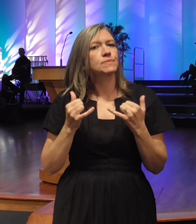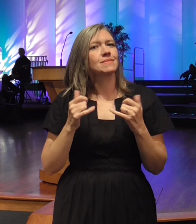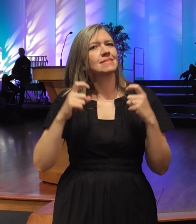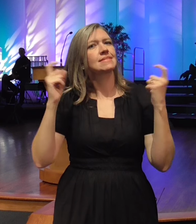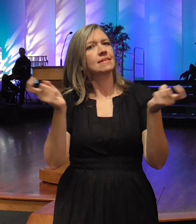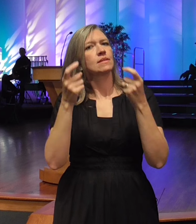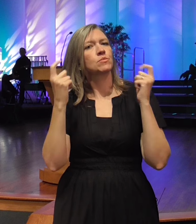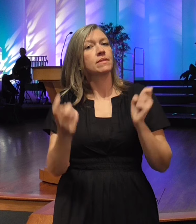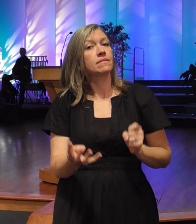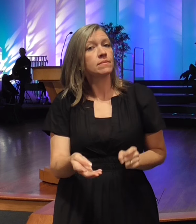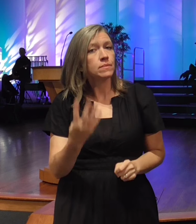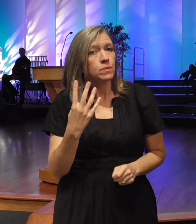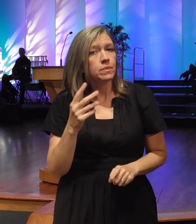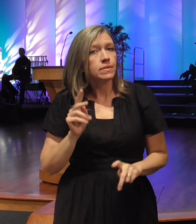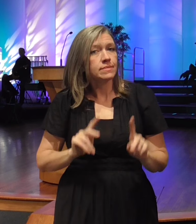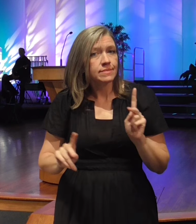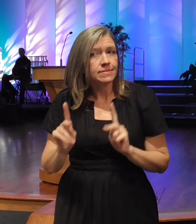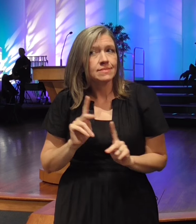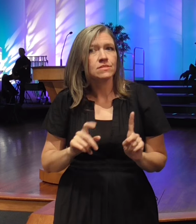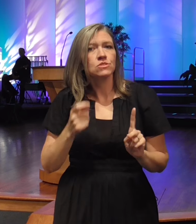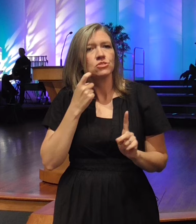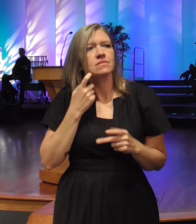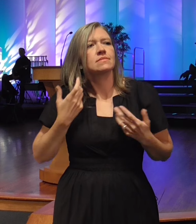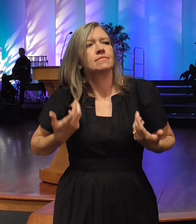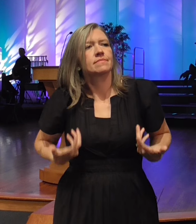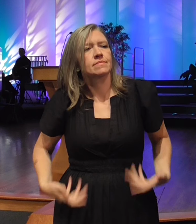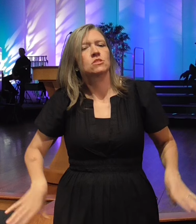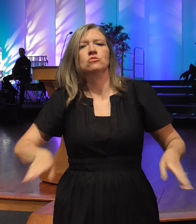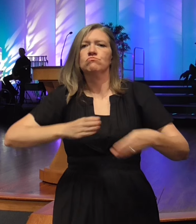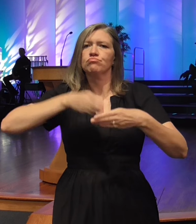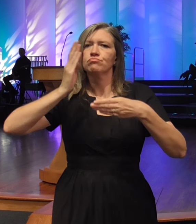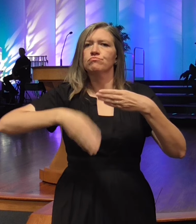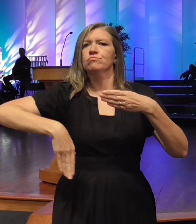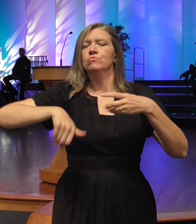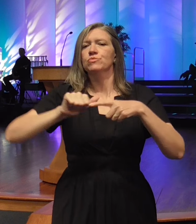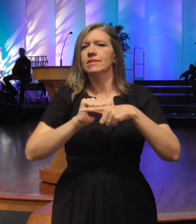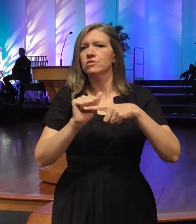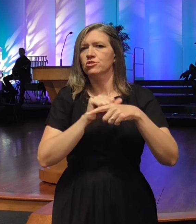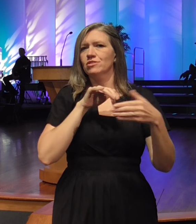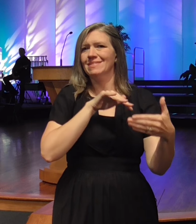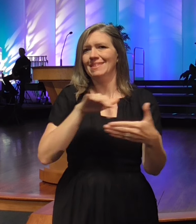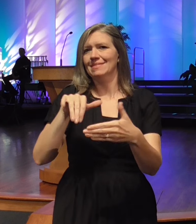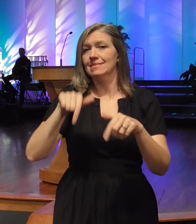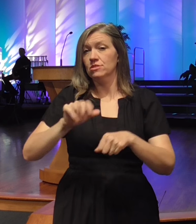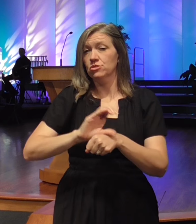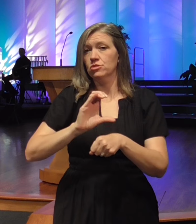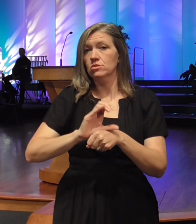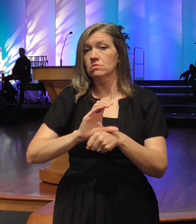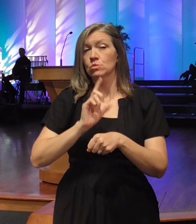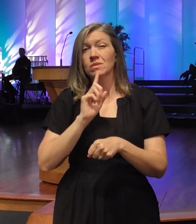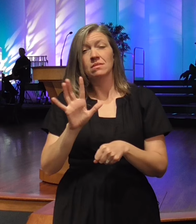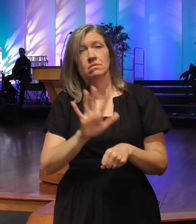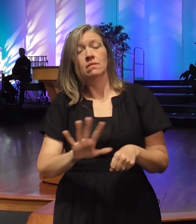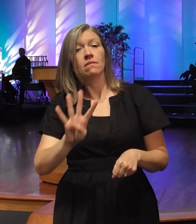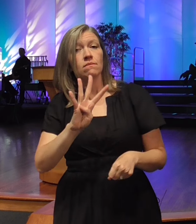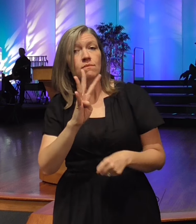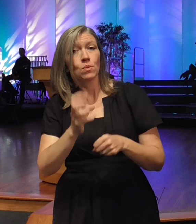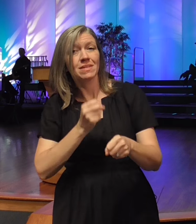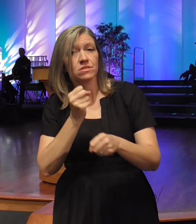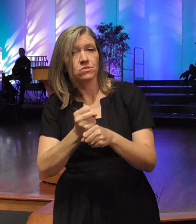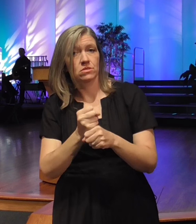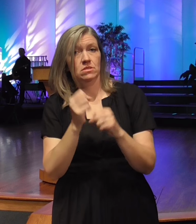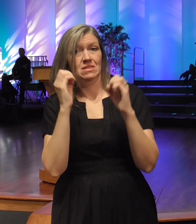about practice. And I'm so grateful and honored to be a part of celebrating 4 individuals who